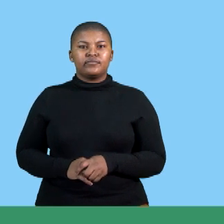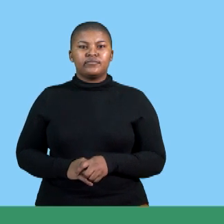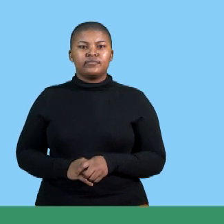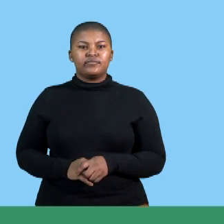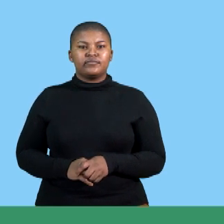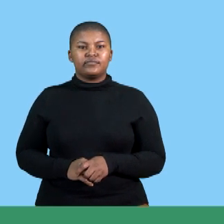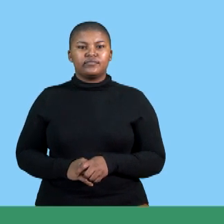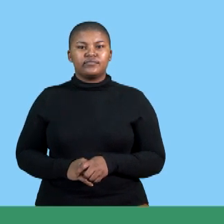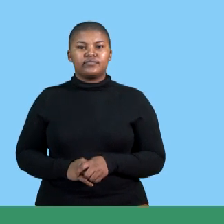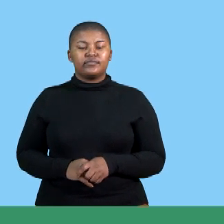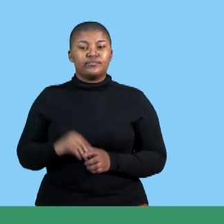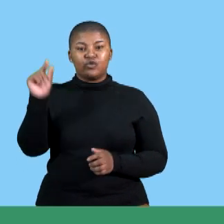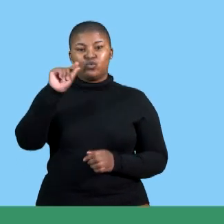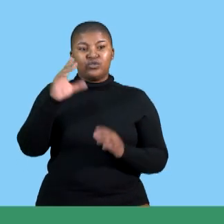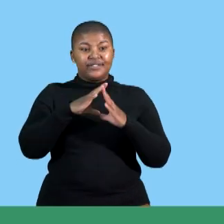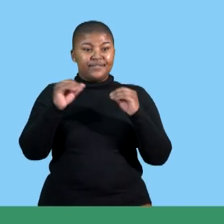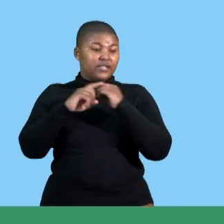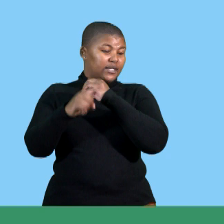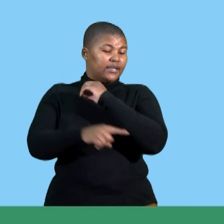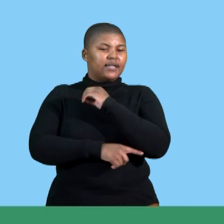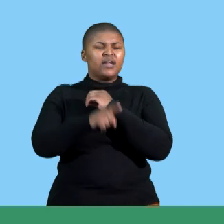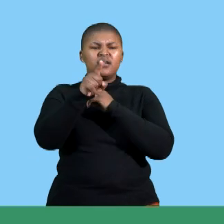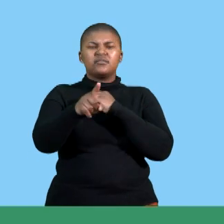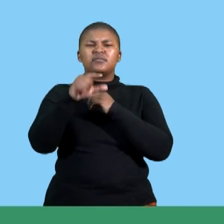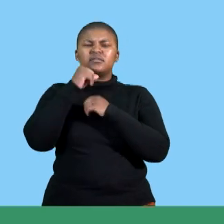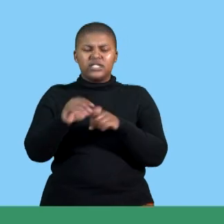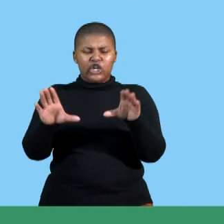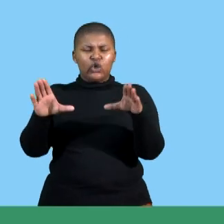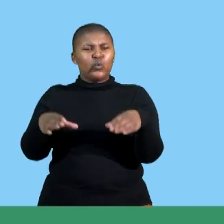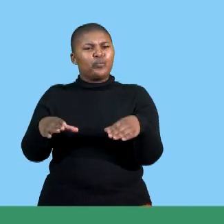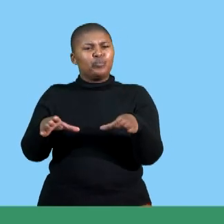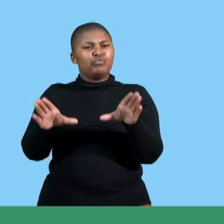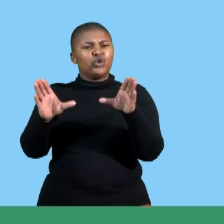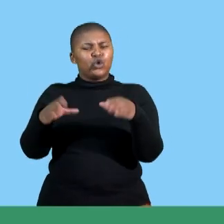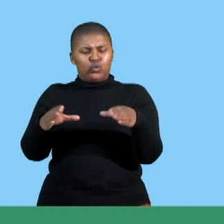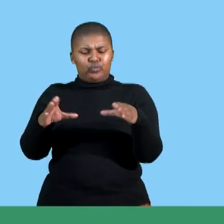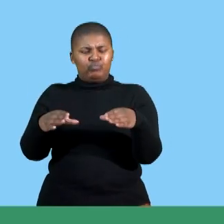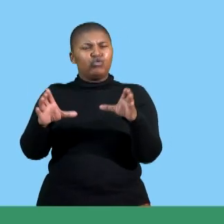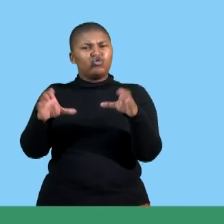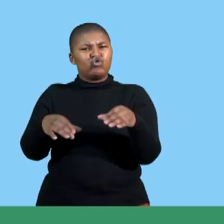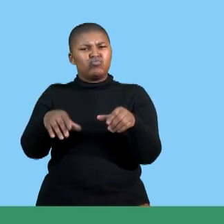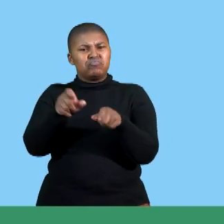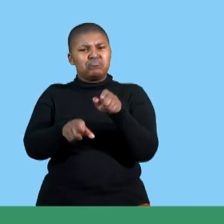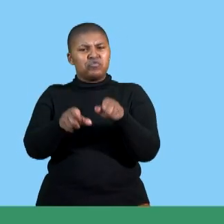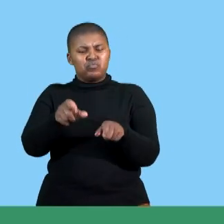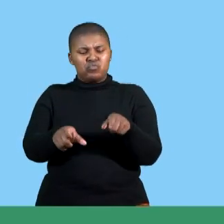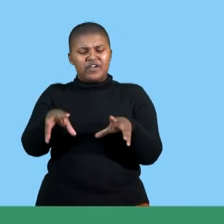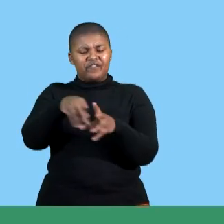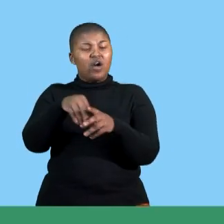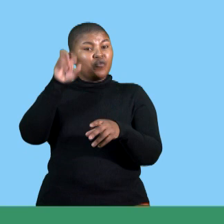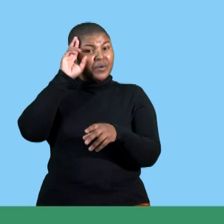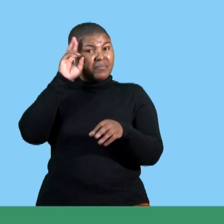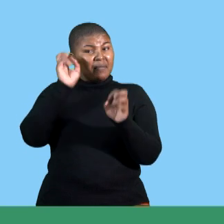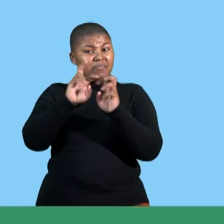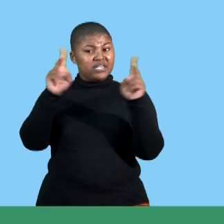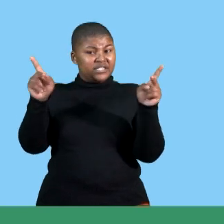making. We're almost done. Right, the last one said it's carried out by a group of people.